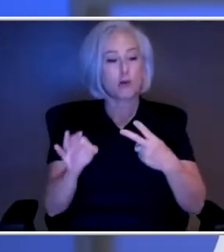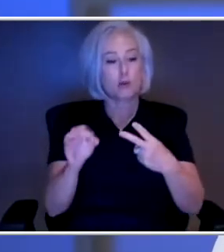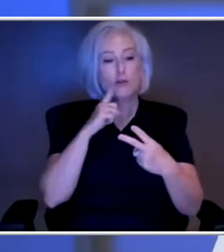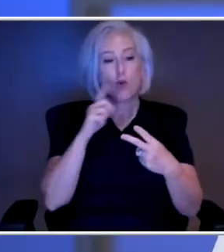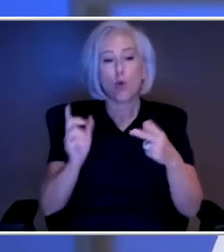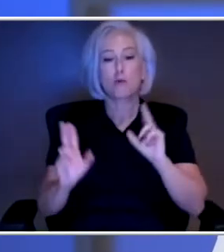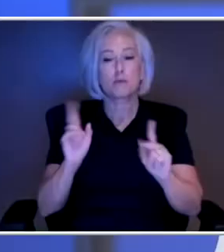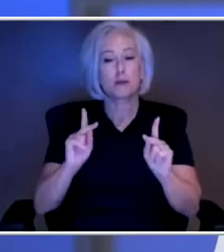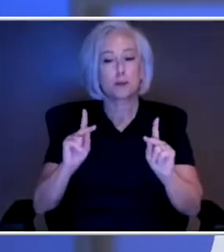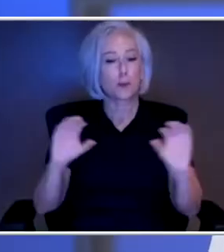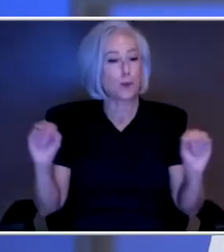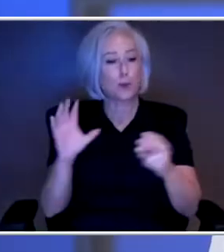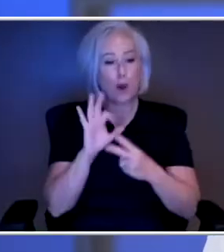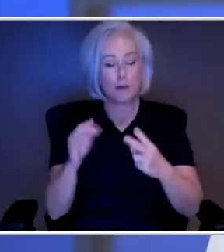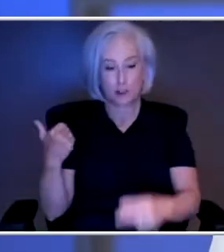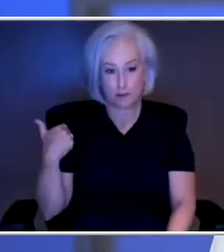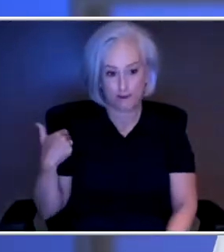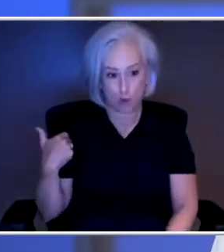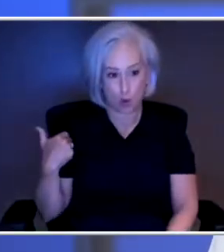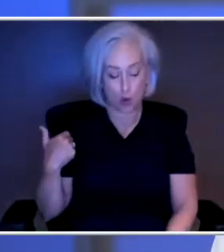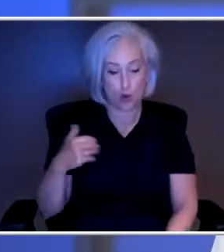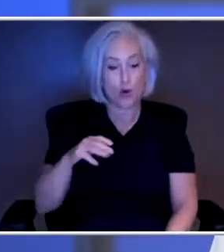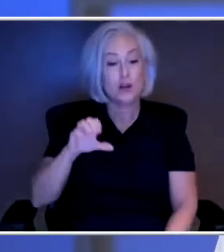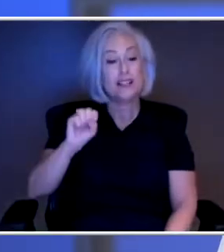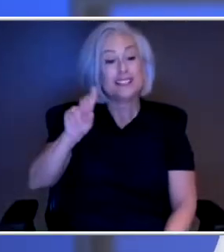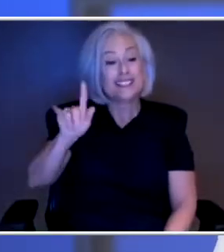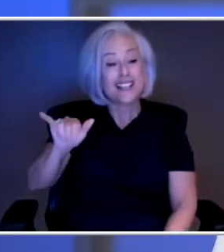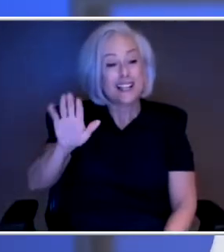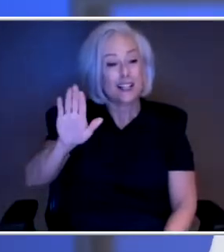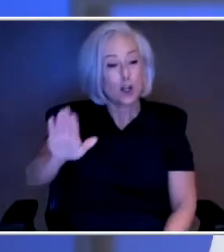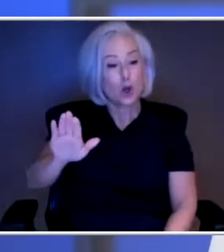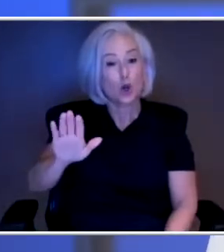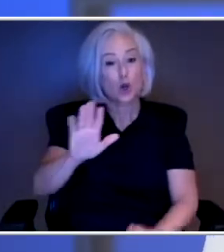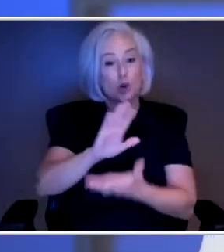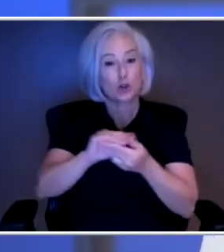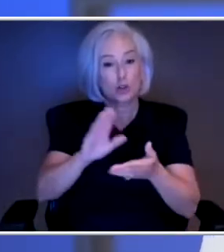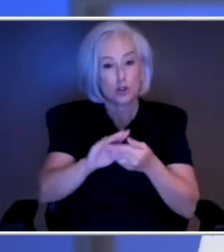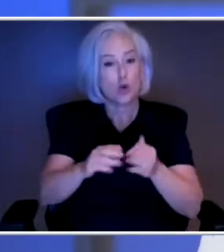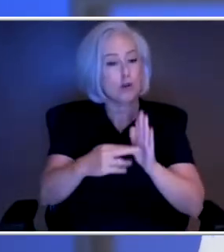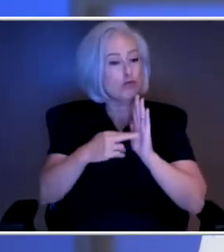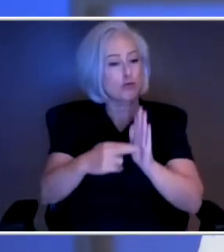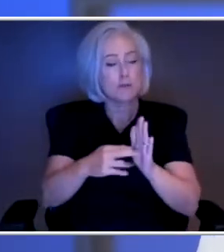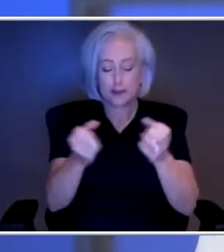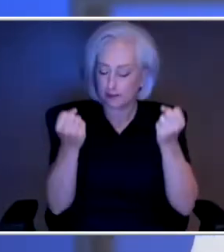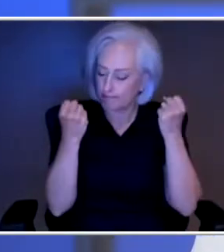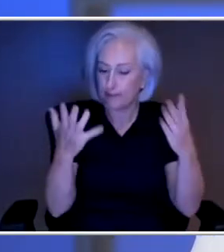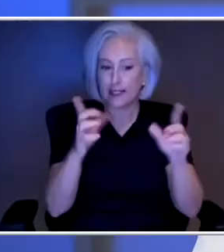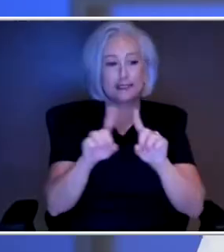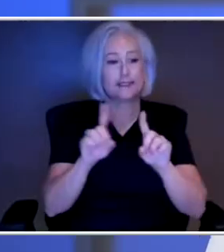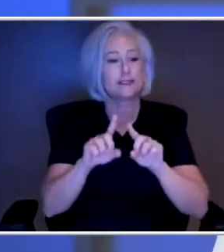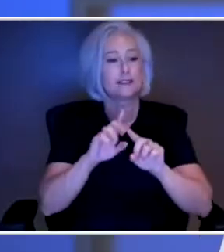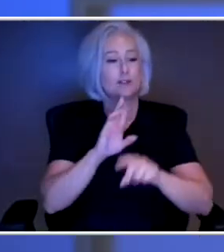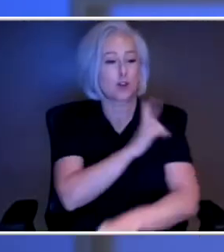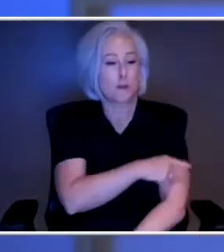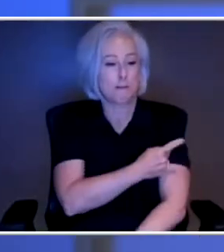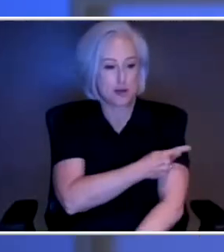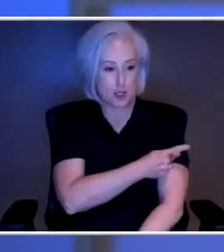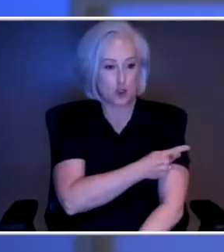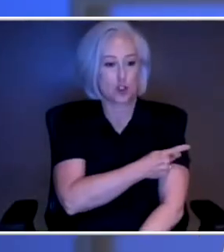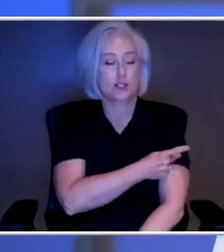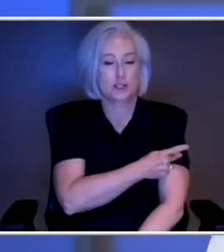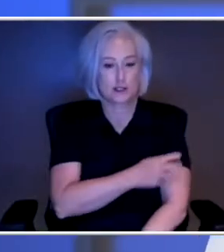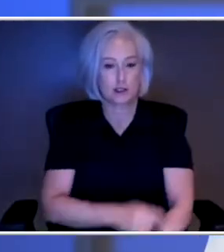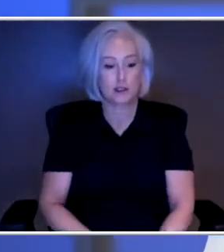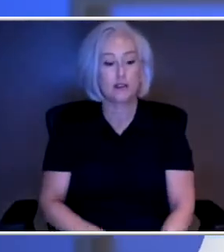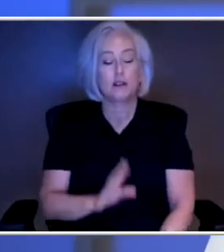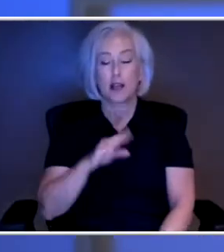before. Her story is so representative of many patients that we see here, where they have been given an